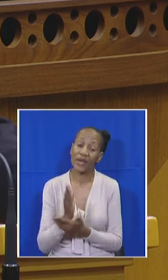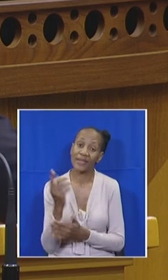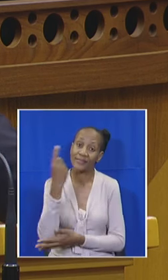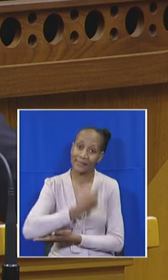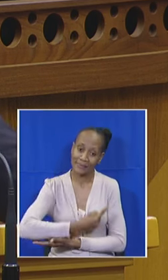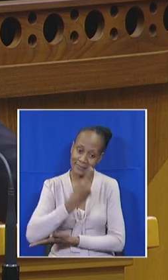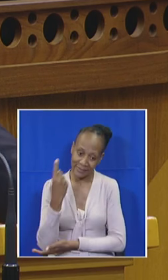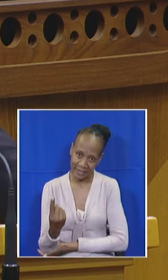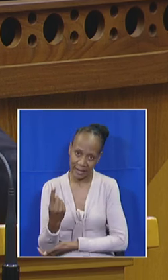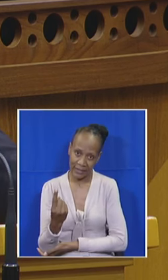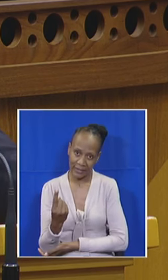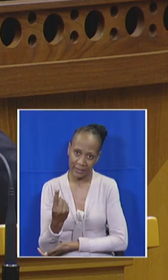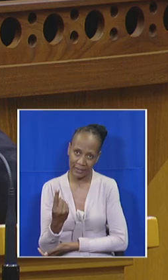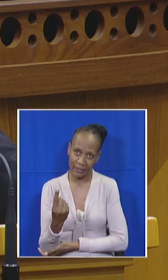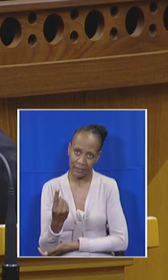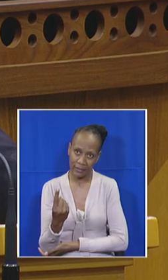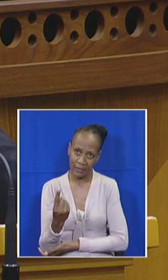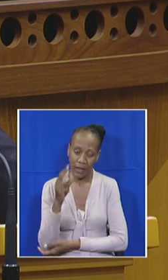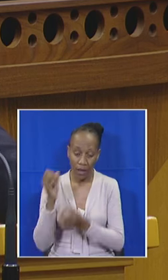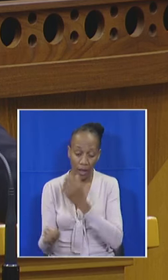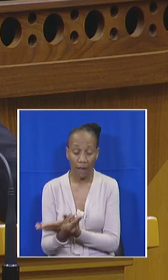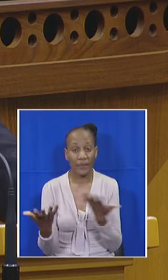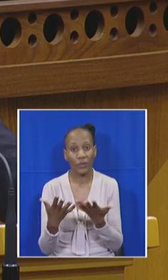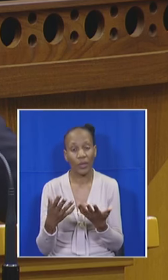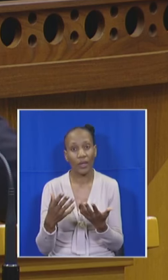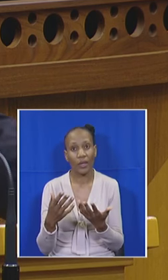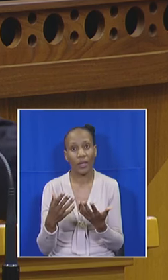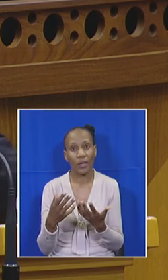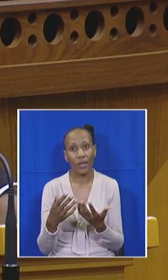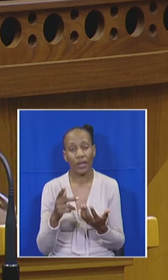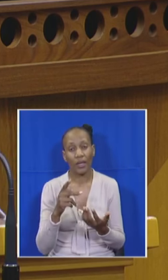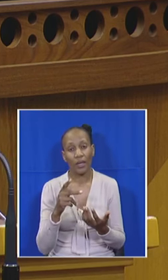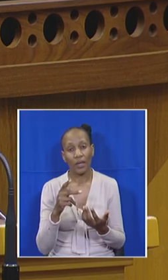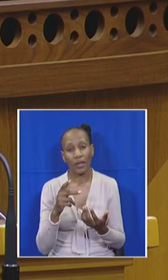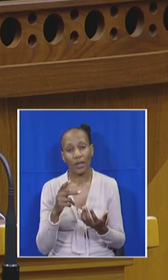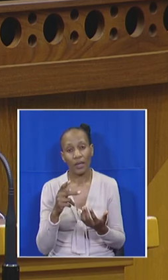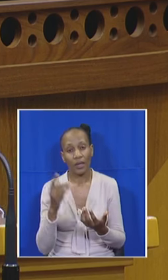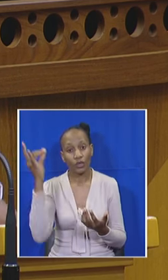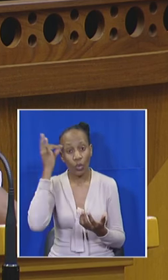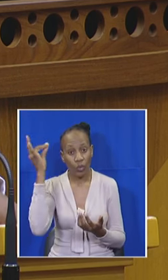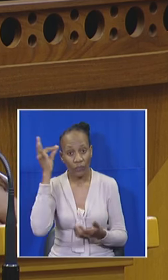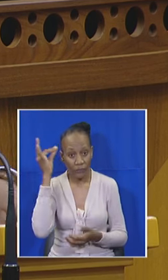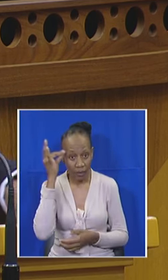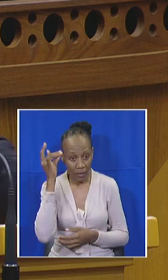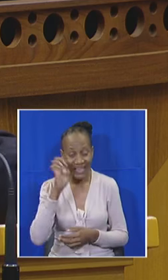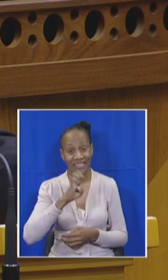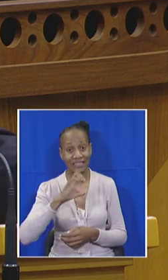commemoration at Ginsberg in King Williamstown in the Eastern